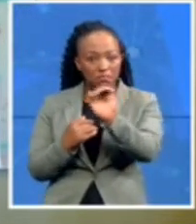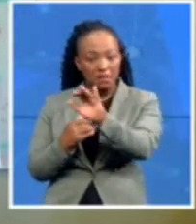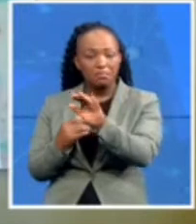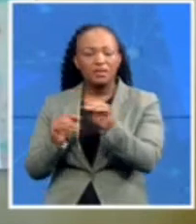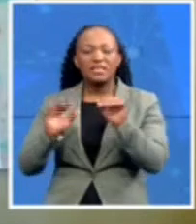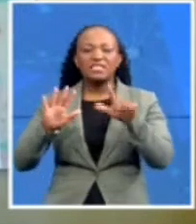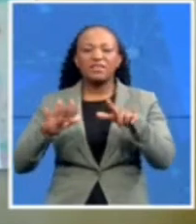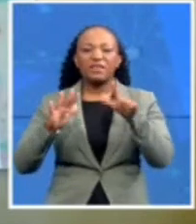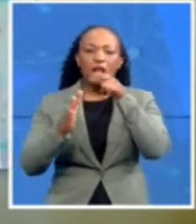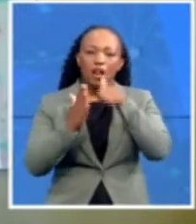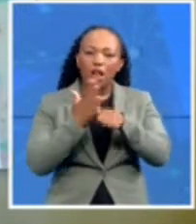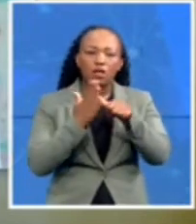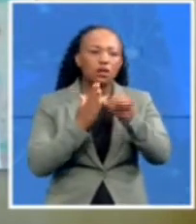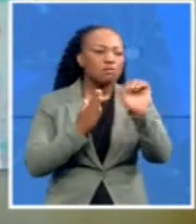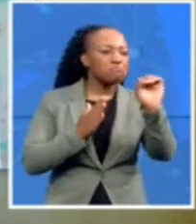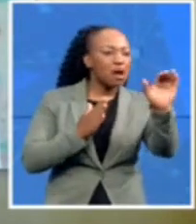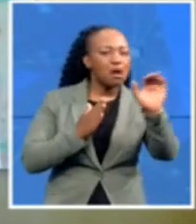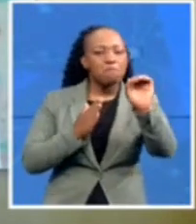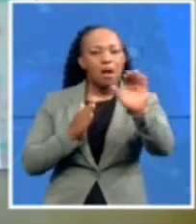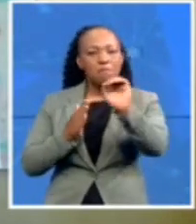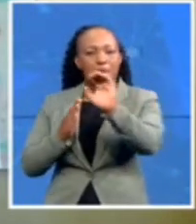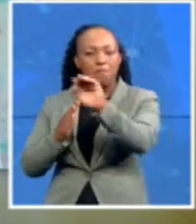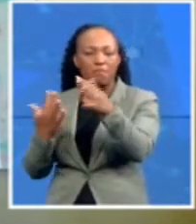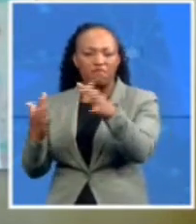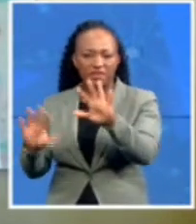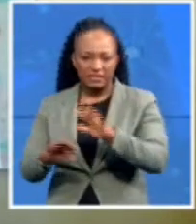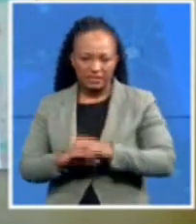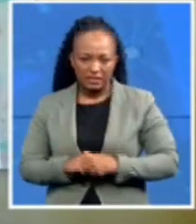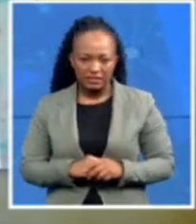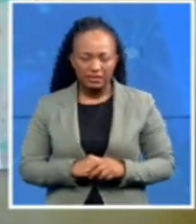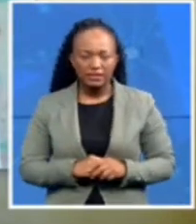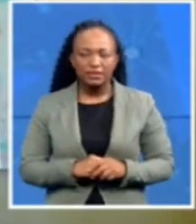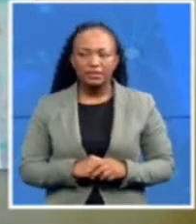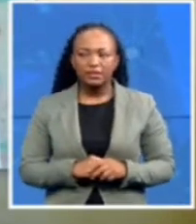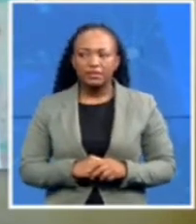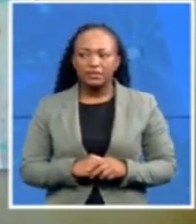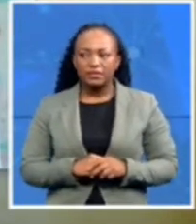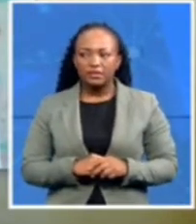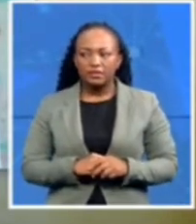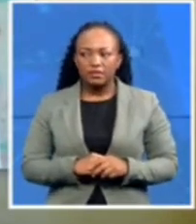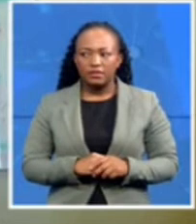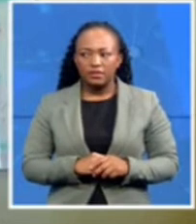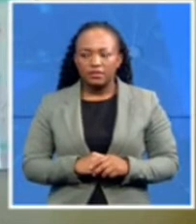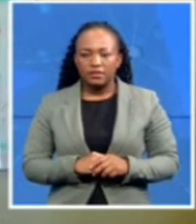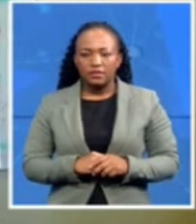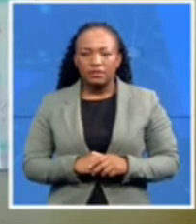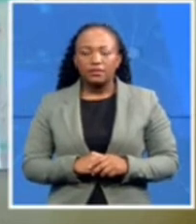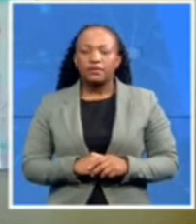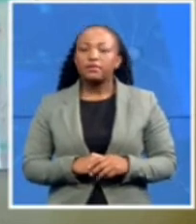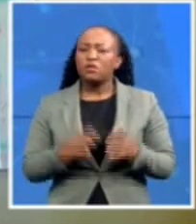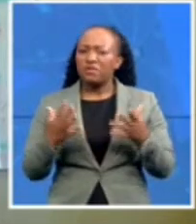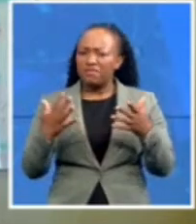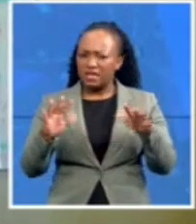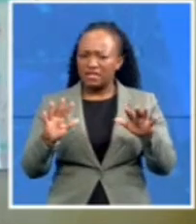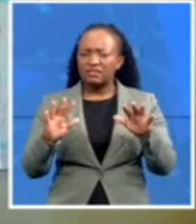And yes, we have received a positive response from them.